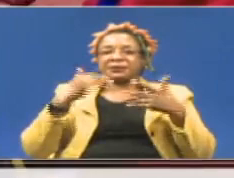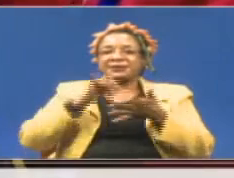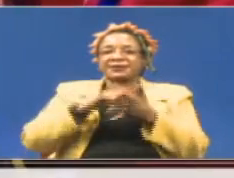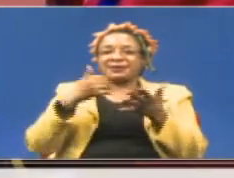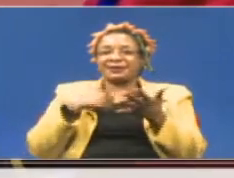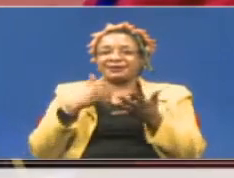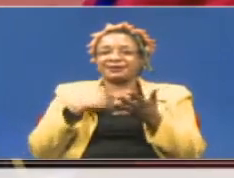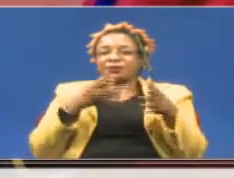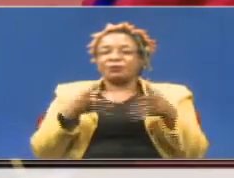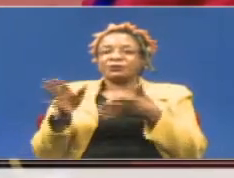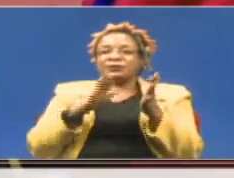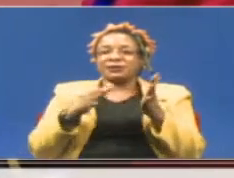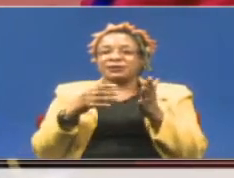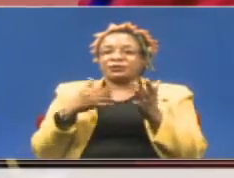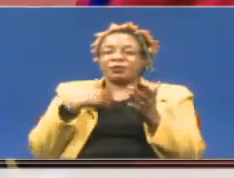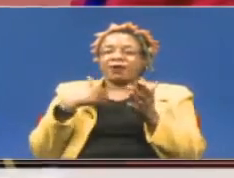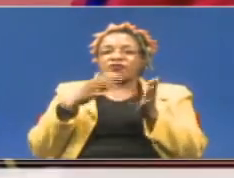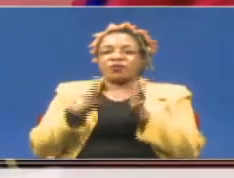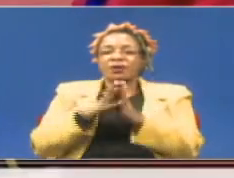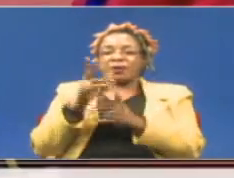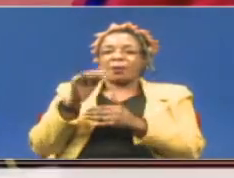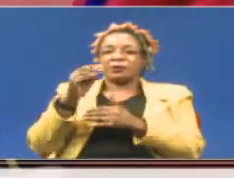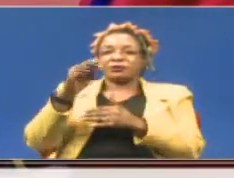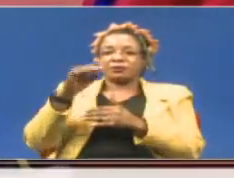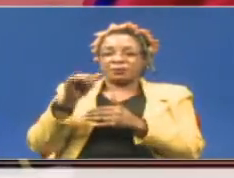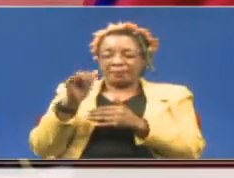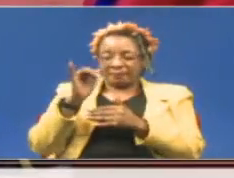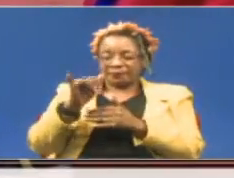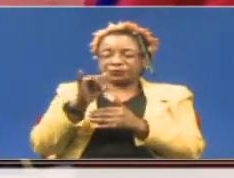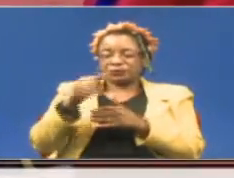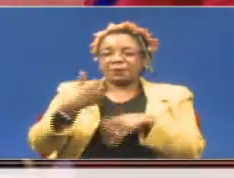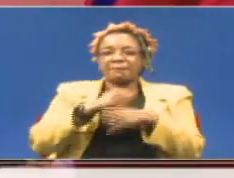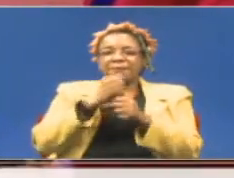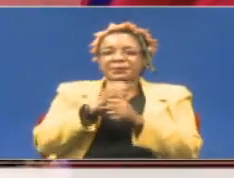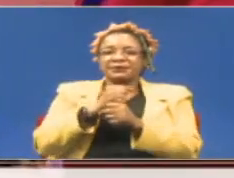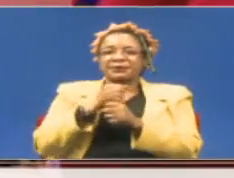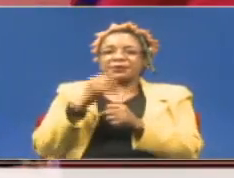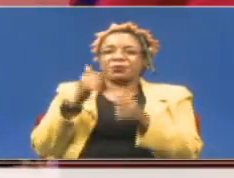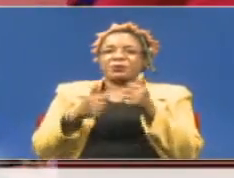play with Cynthia in the doubles, and it was the best doubles I've ever played this year.